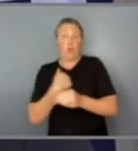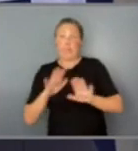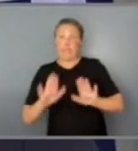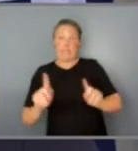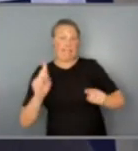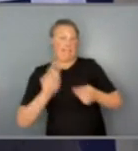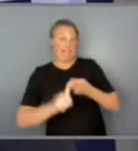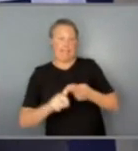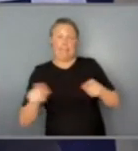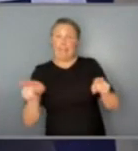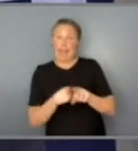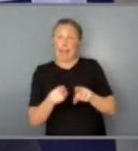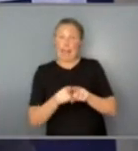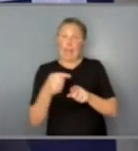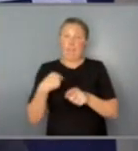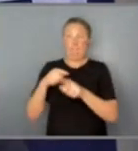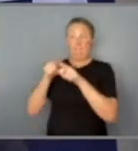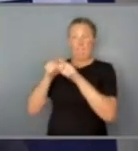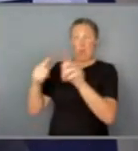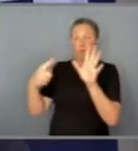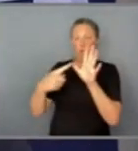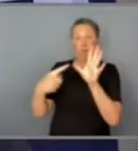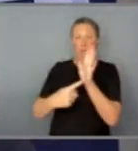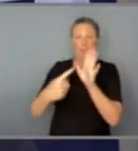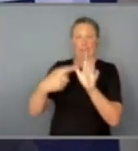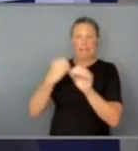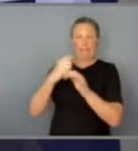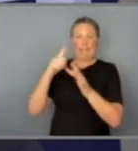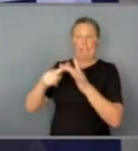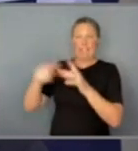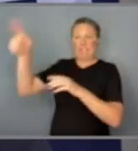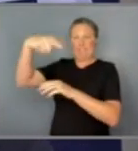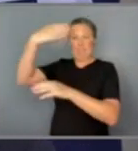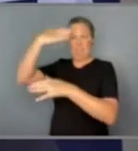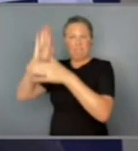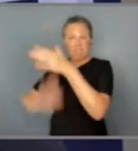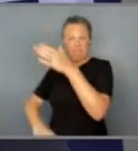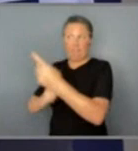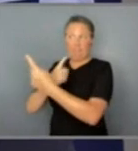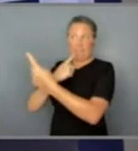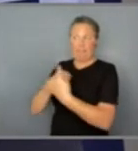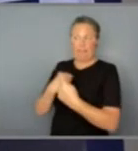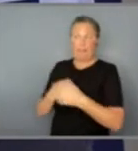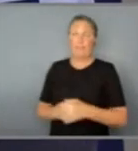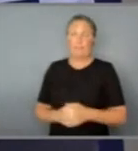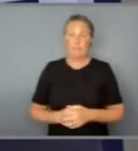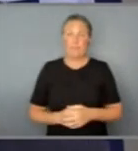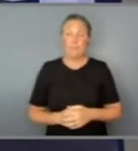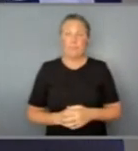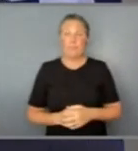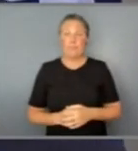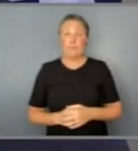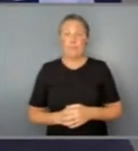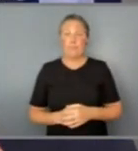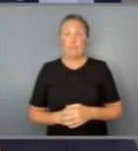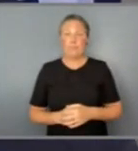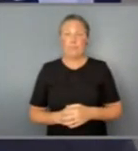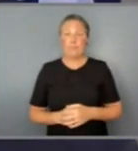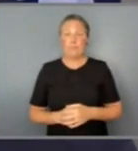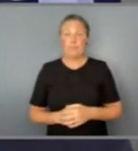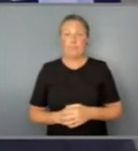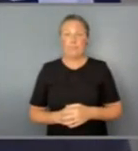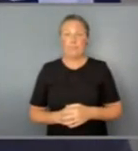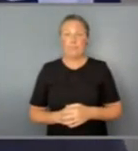else. The second issue that we need to focus on is ensure that we maintain the priorities on